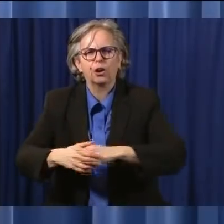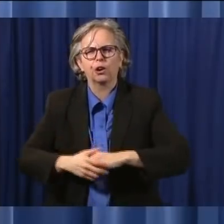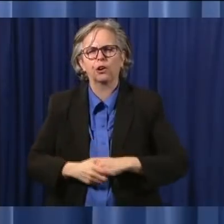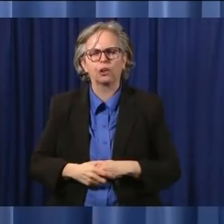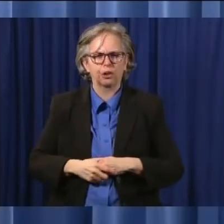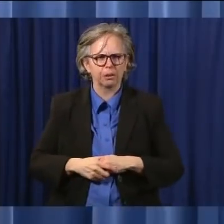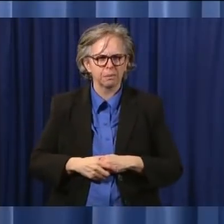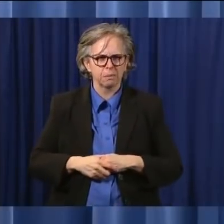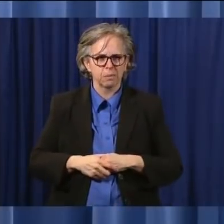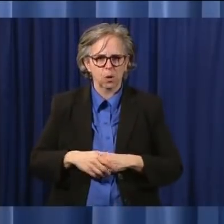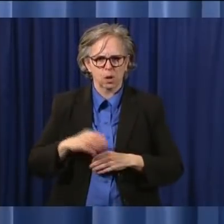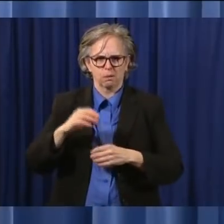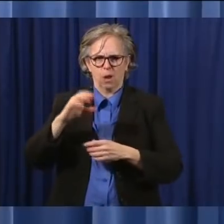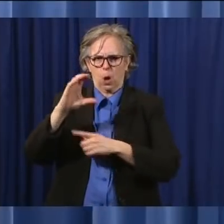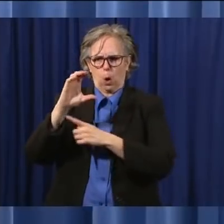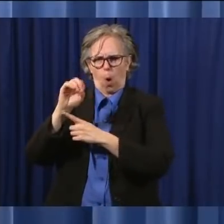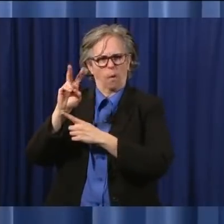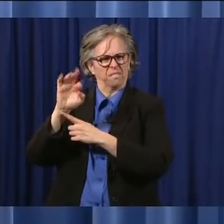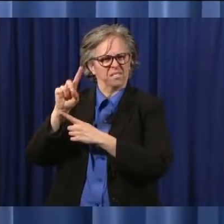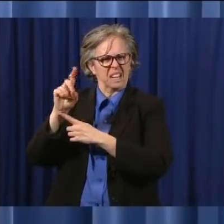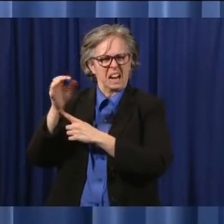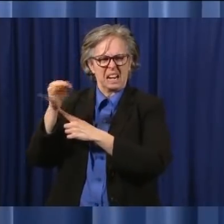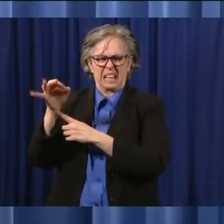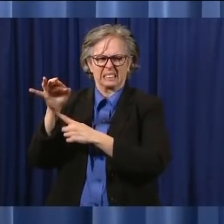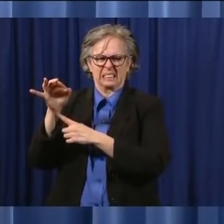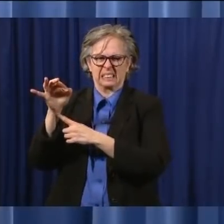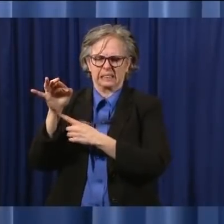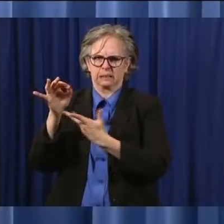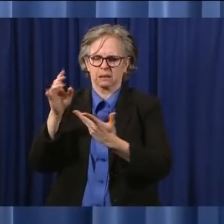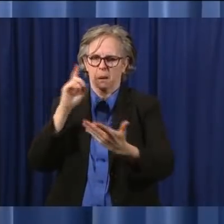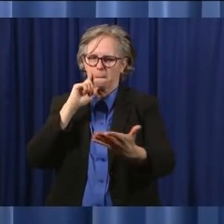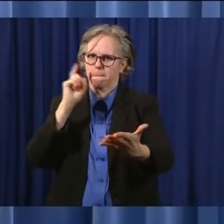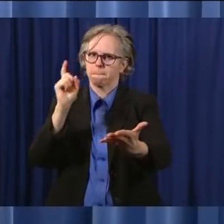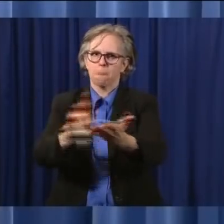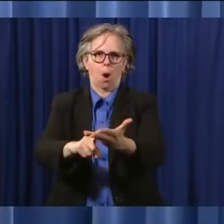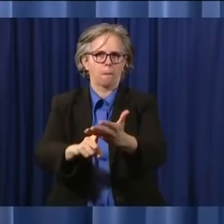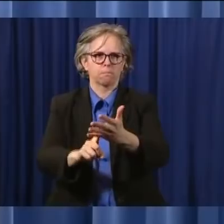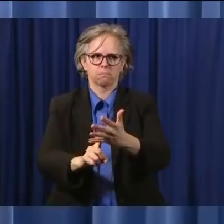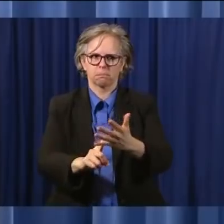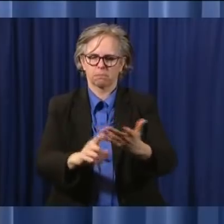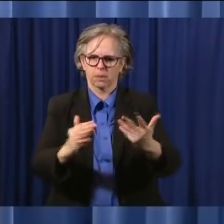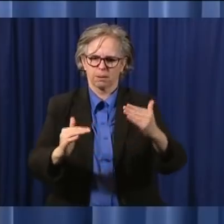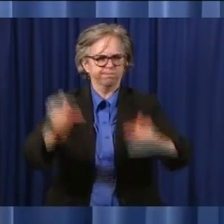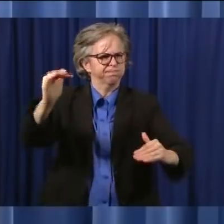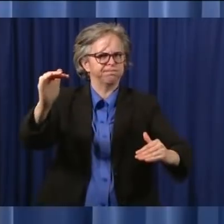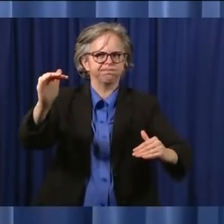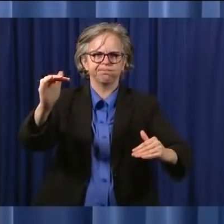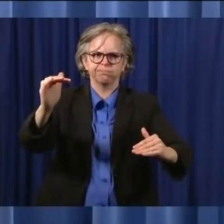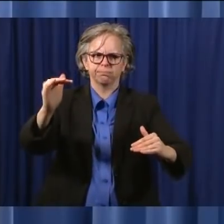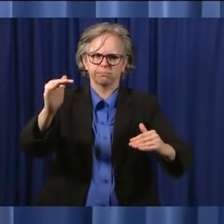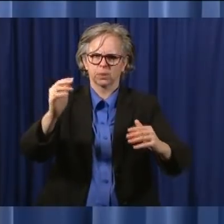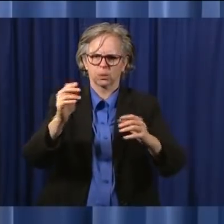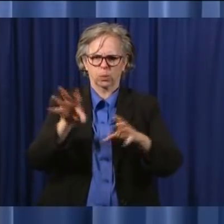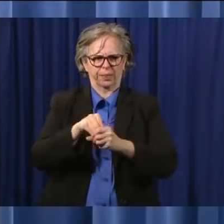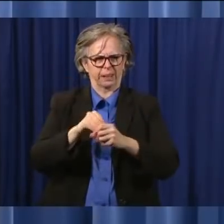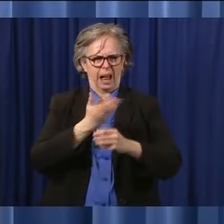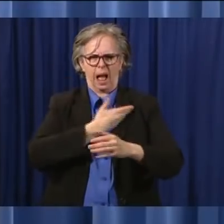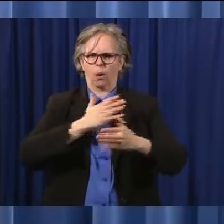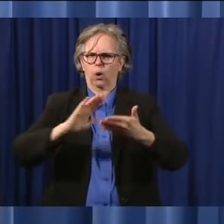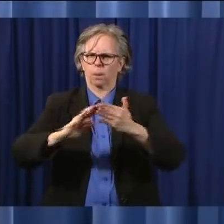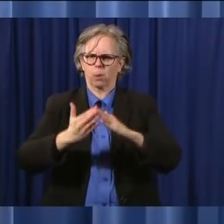more attention to the gaps and the disparities that exist among our communities, the understanding that these